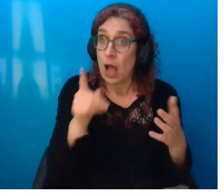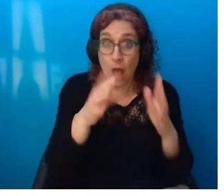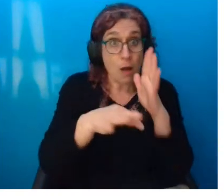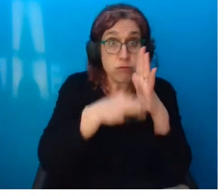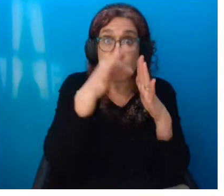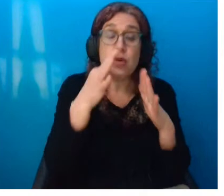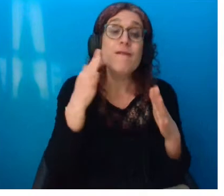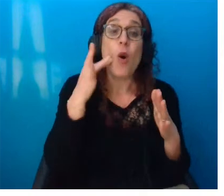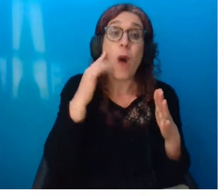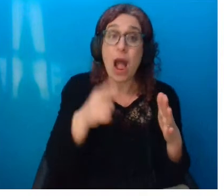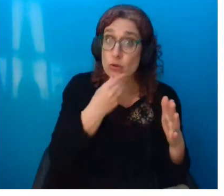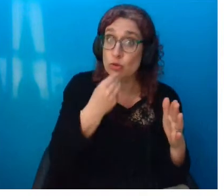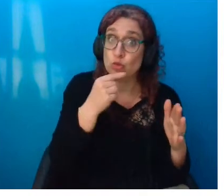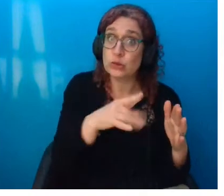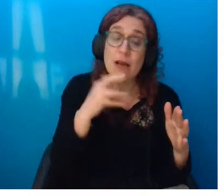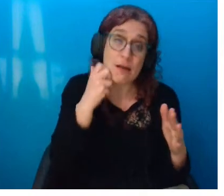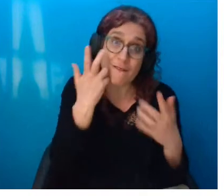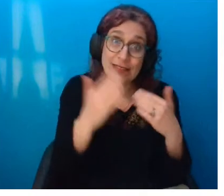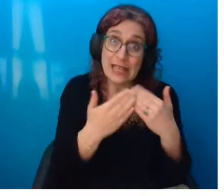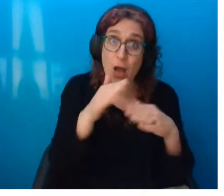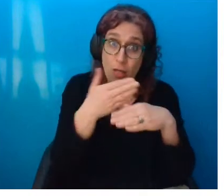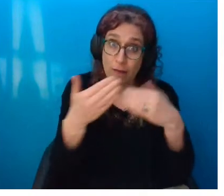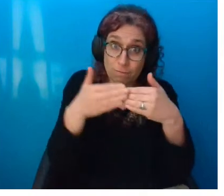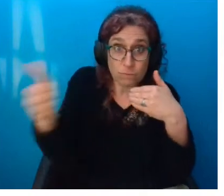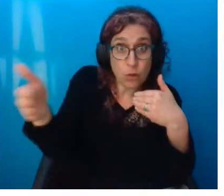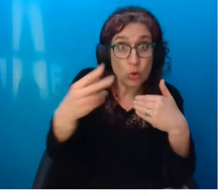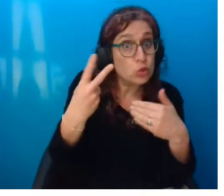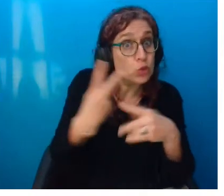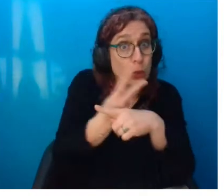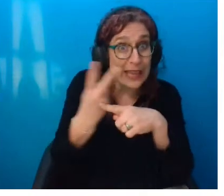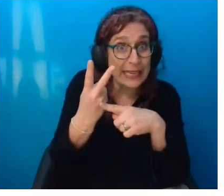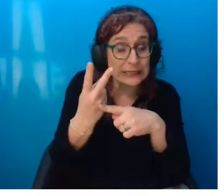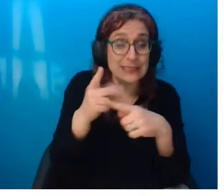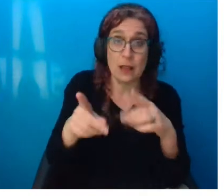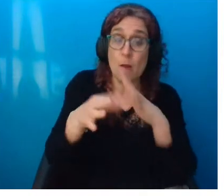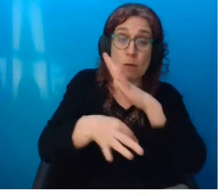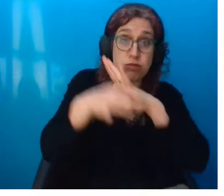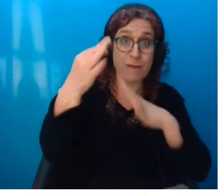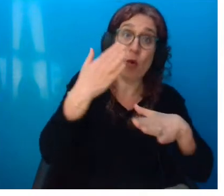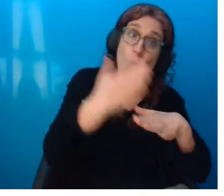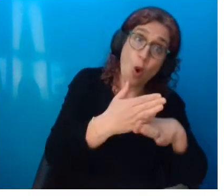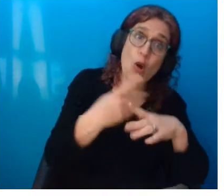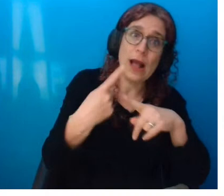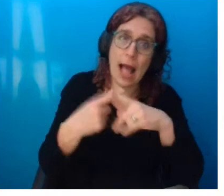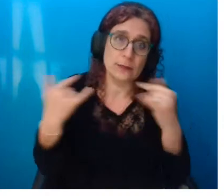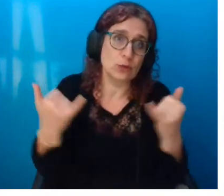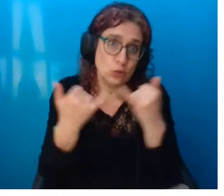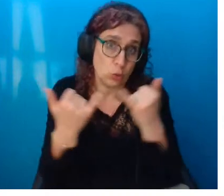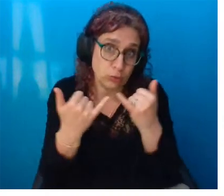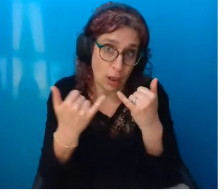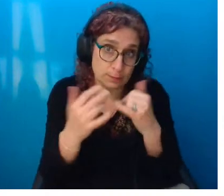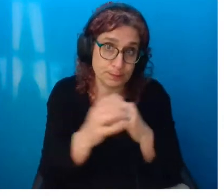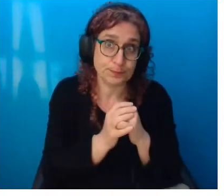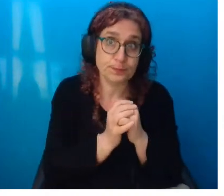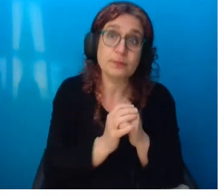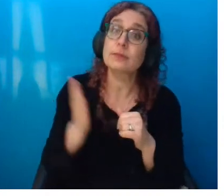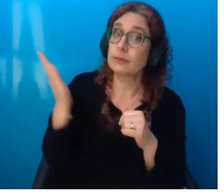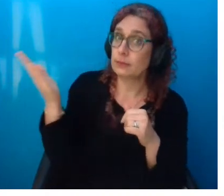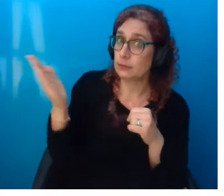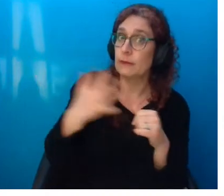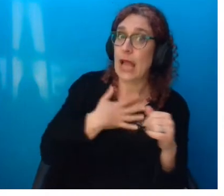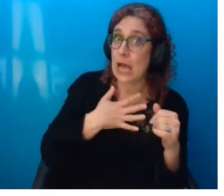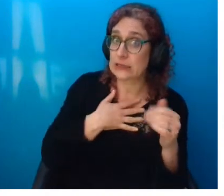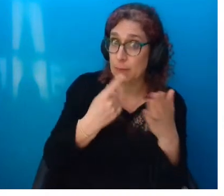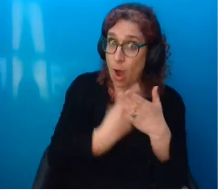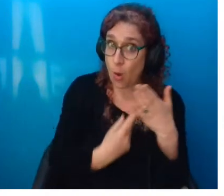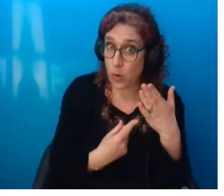weeks in their work impairment and in their social activities. And looking very specifically at asthma, we see